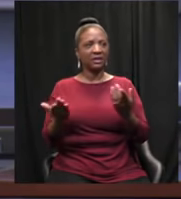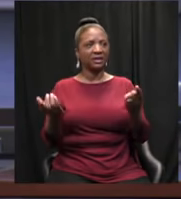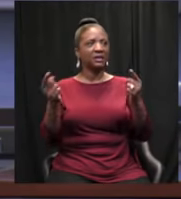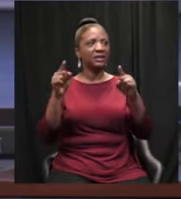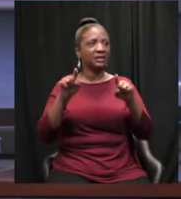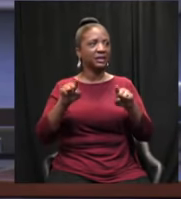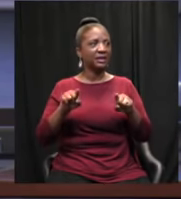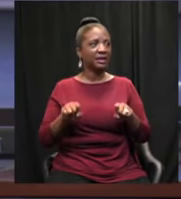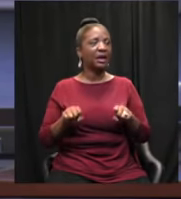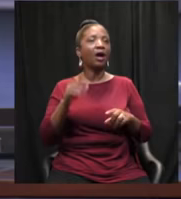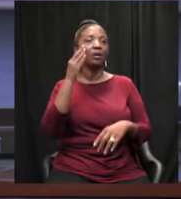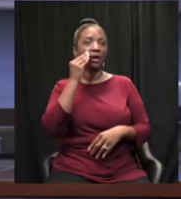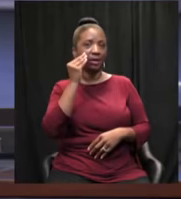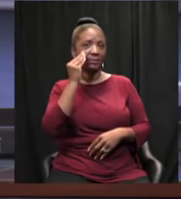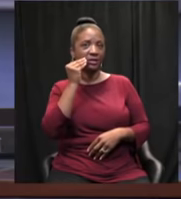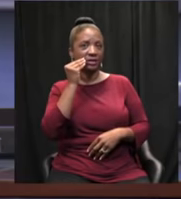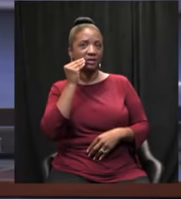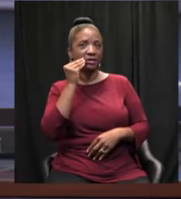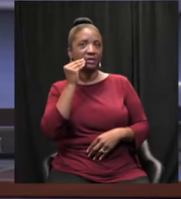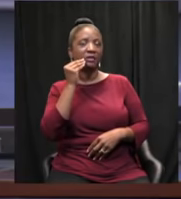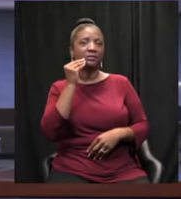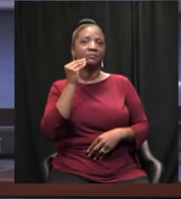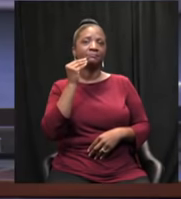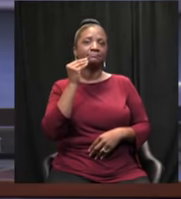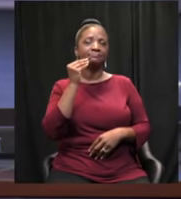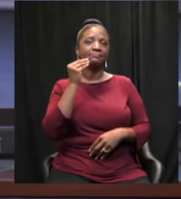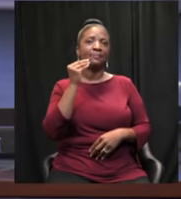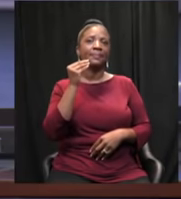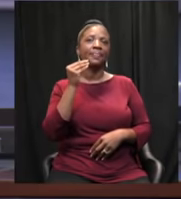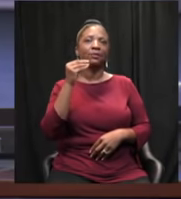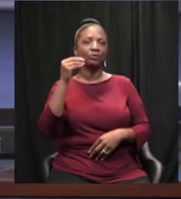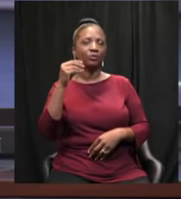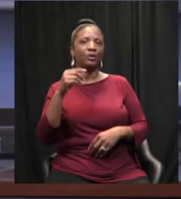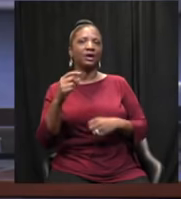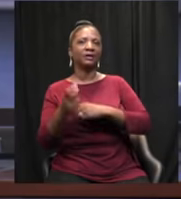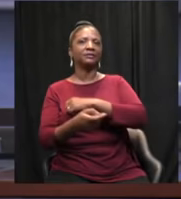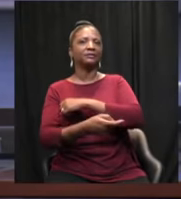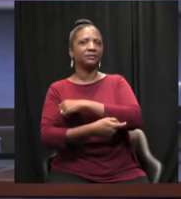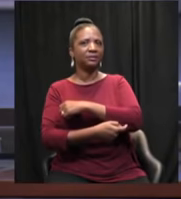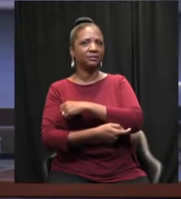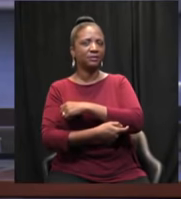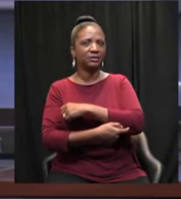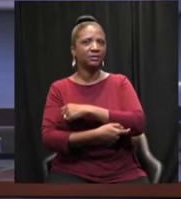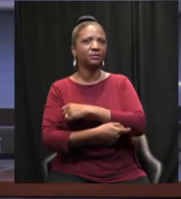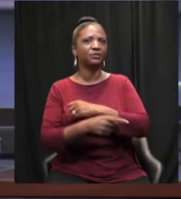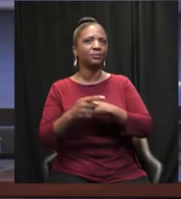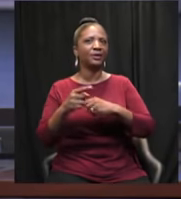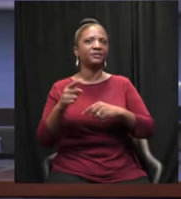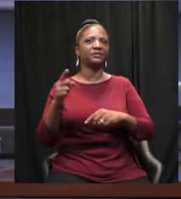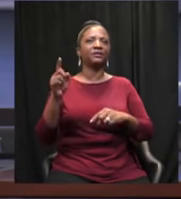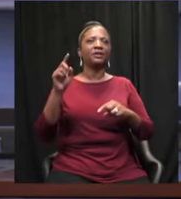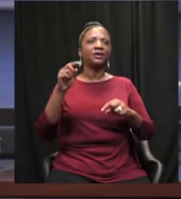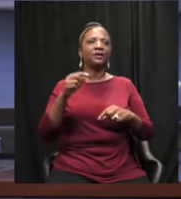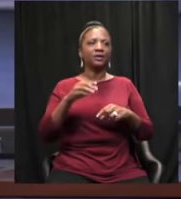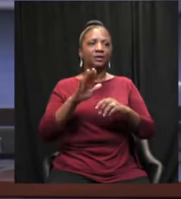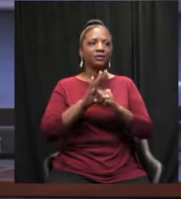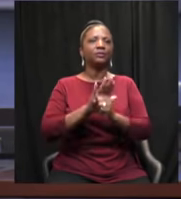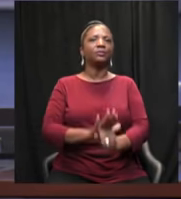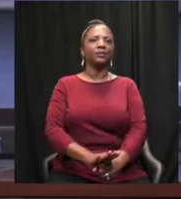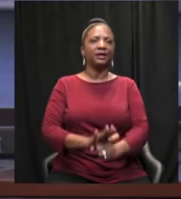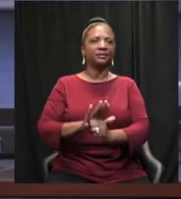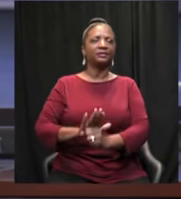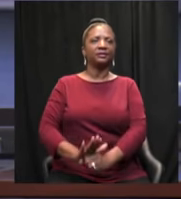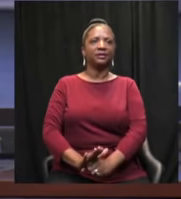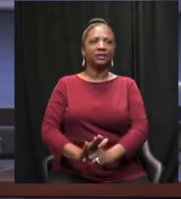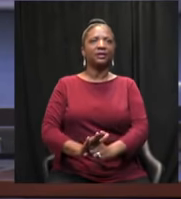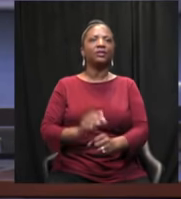the craziness in Austin as they attempt to suppress the vote of black people, with all that's happening in this